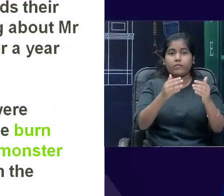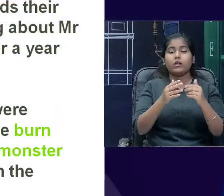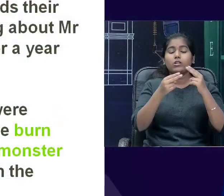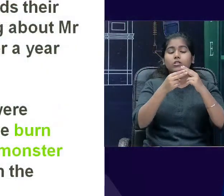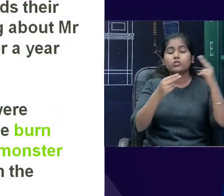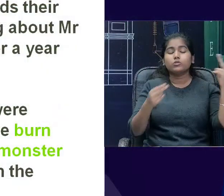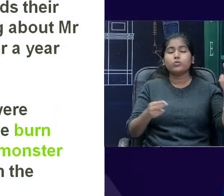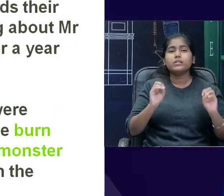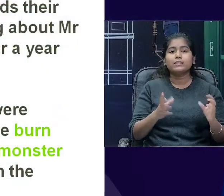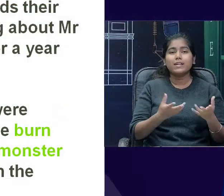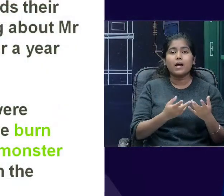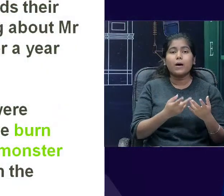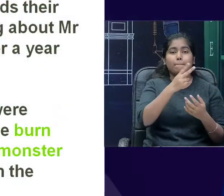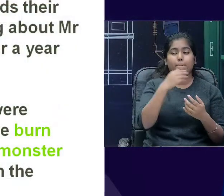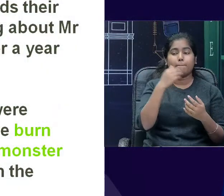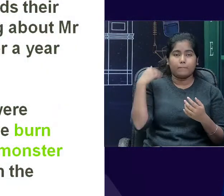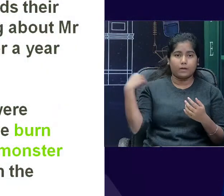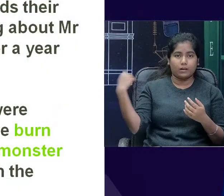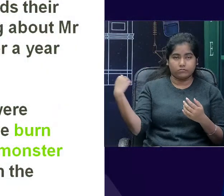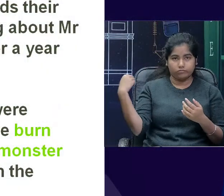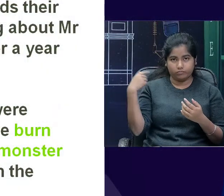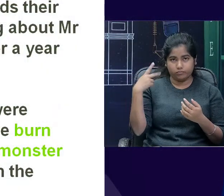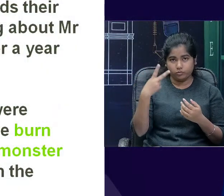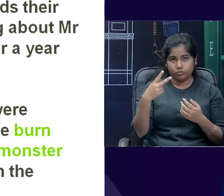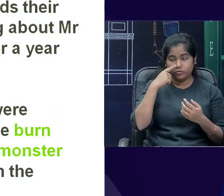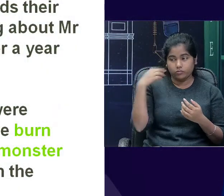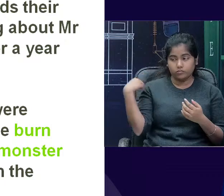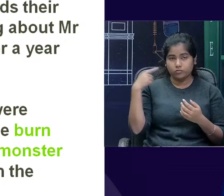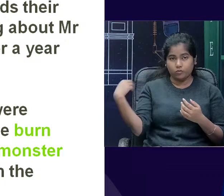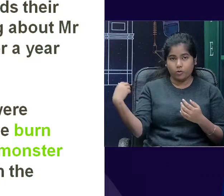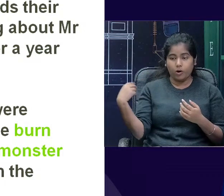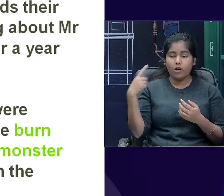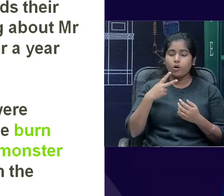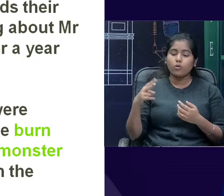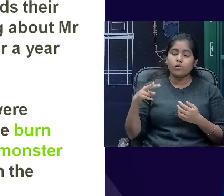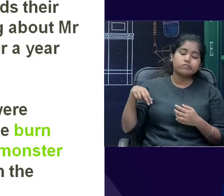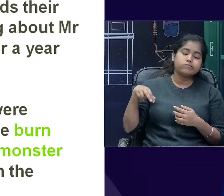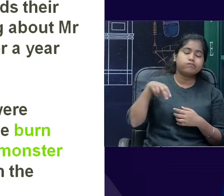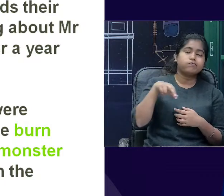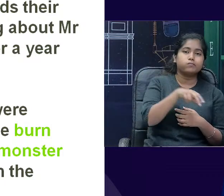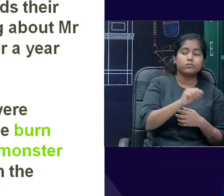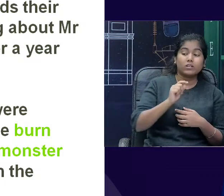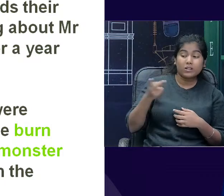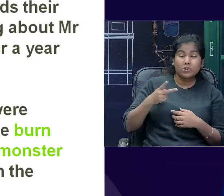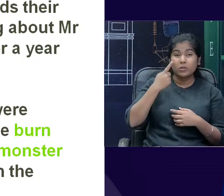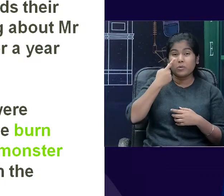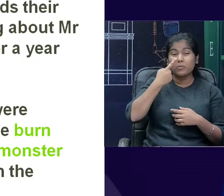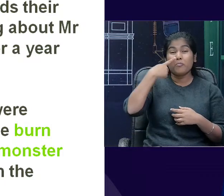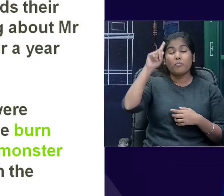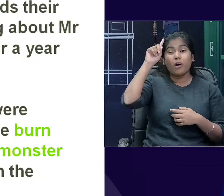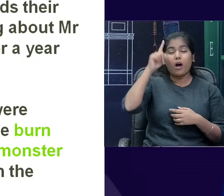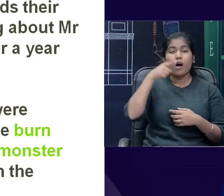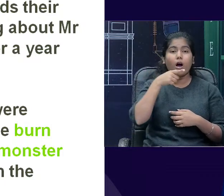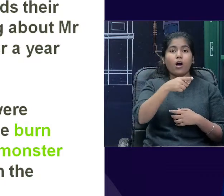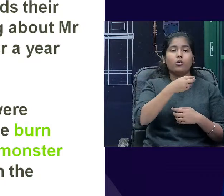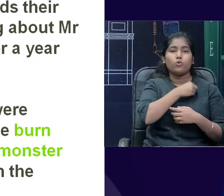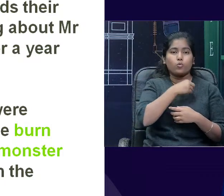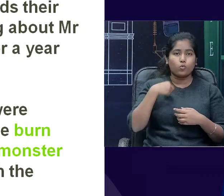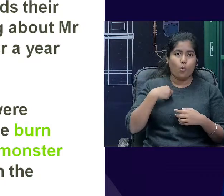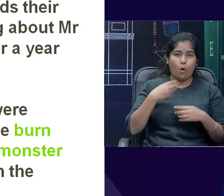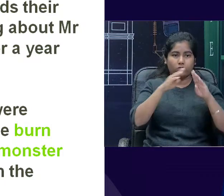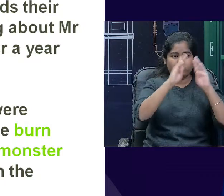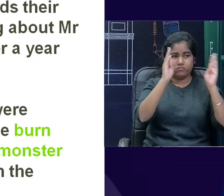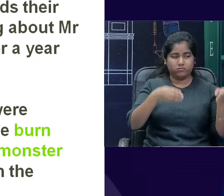begins with the siblings walking towards their mother's clinic. Their mother was a doctor. Okay. So clinic is what?